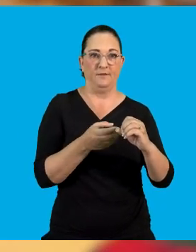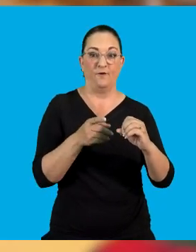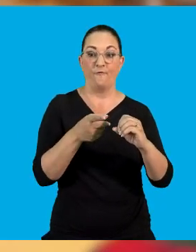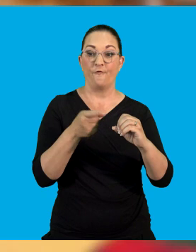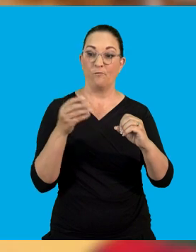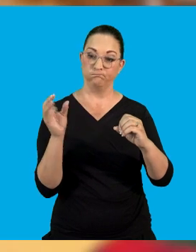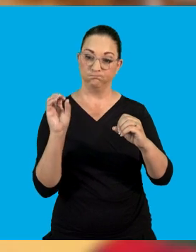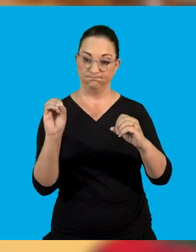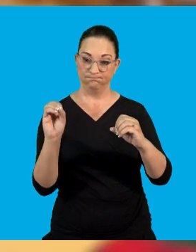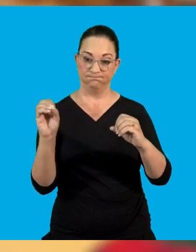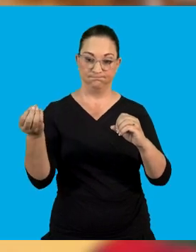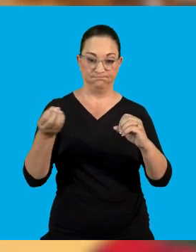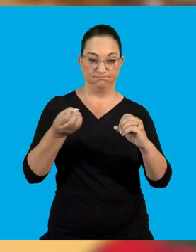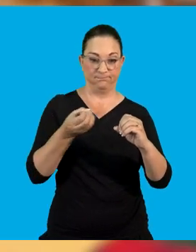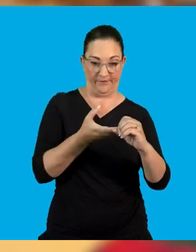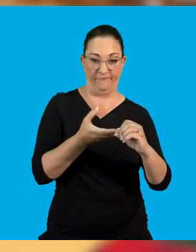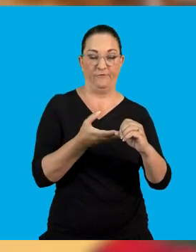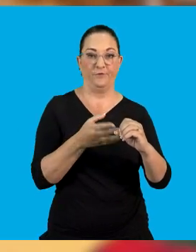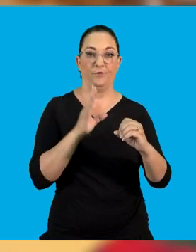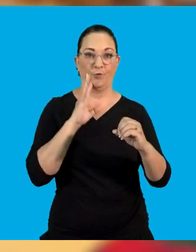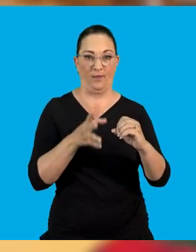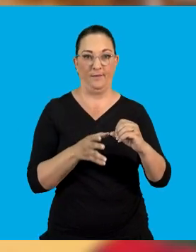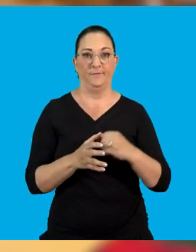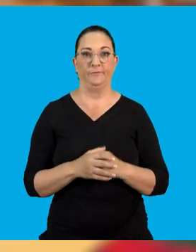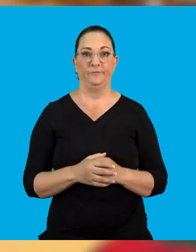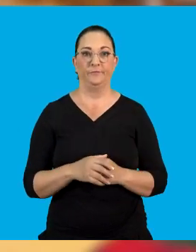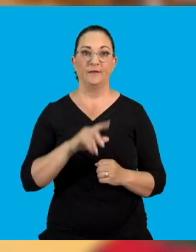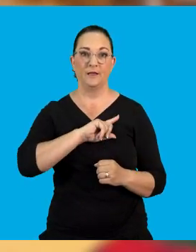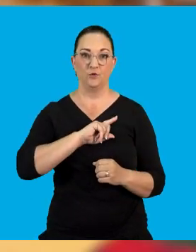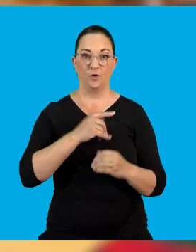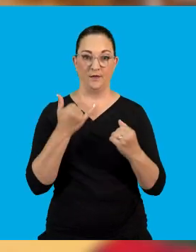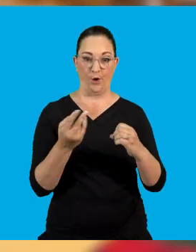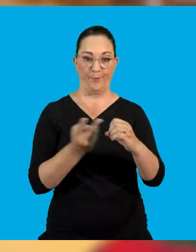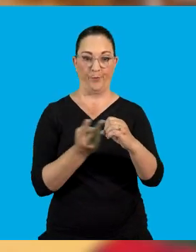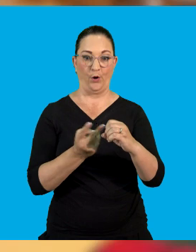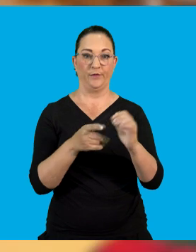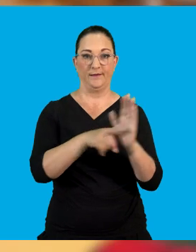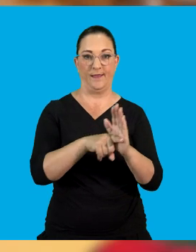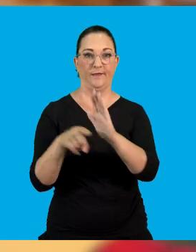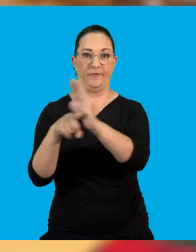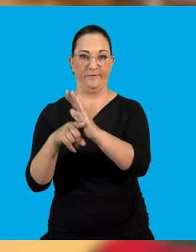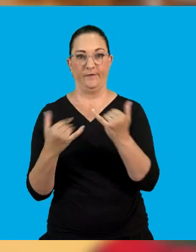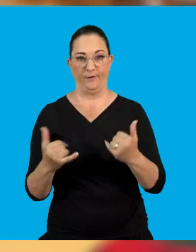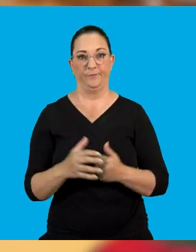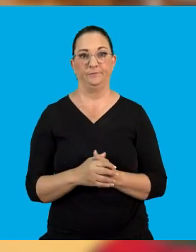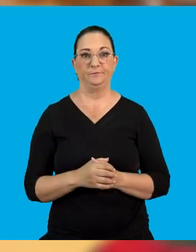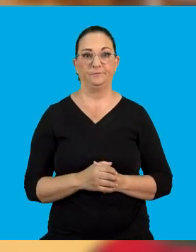the element or of the substance that was in contact with it. So that means both of them now are going to be